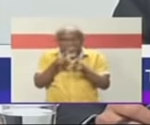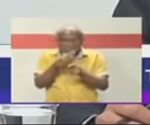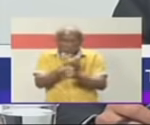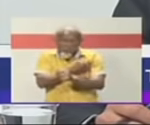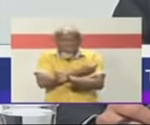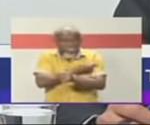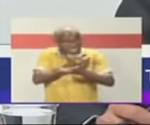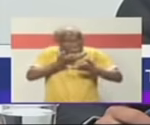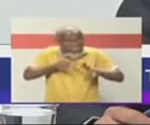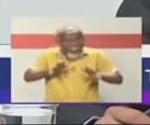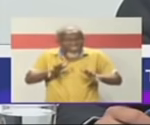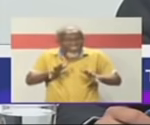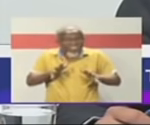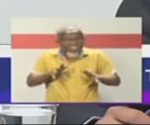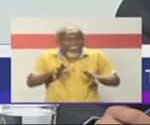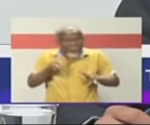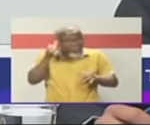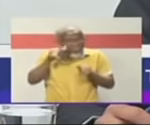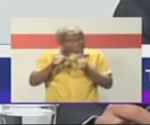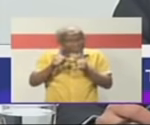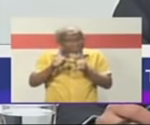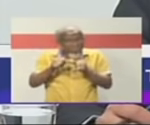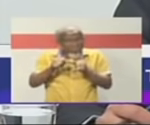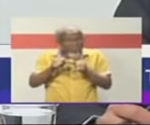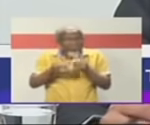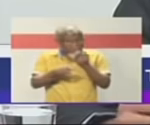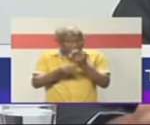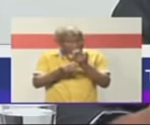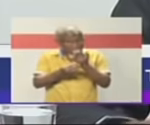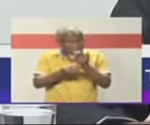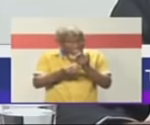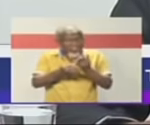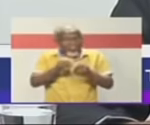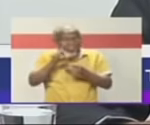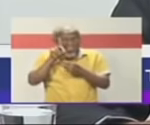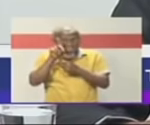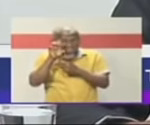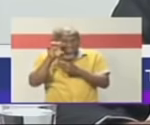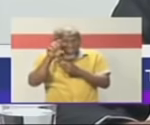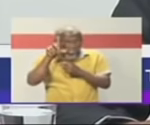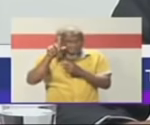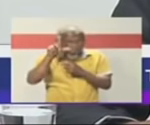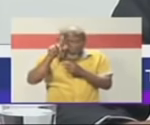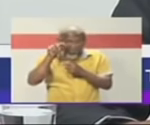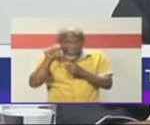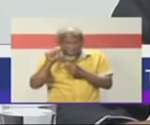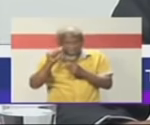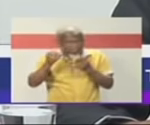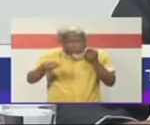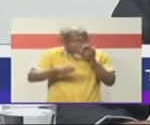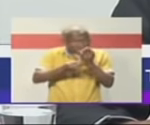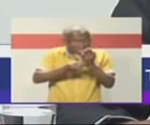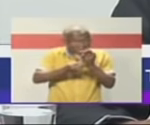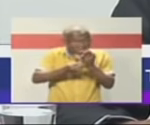is unvaccinated, plus Delta, plus these gatherings,